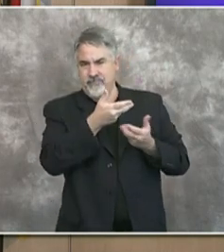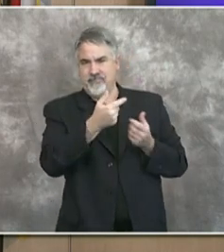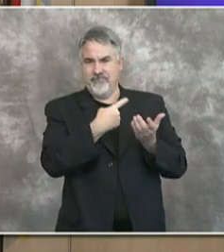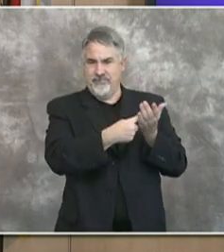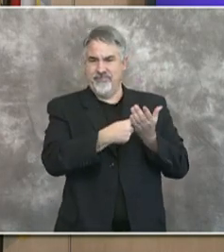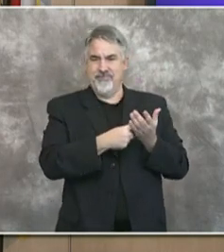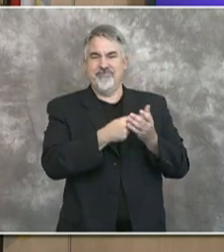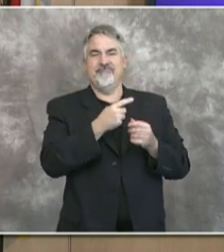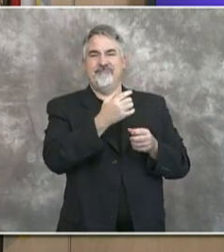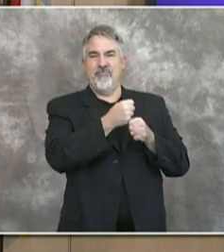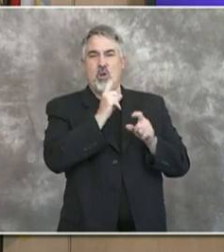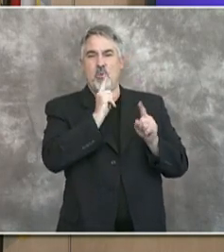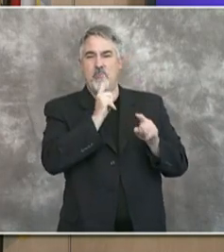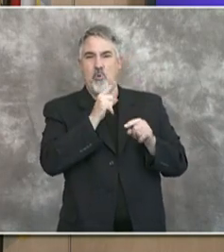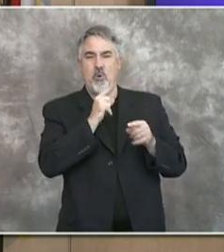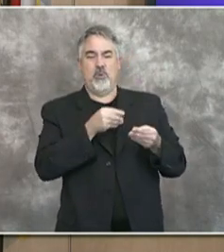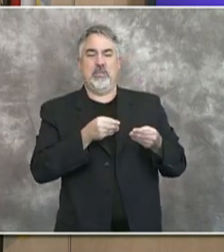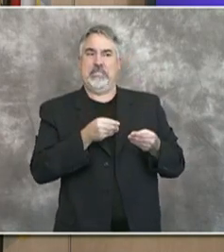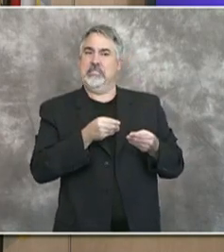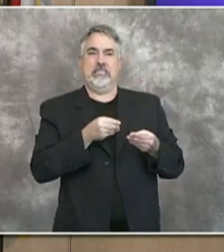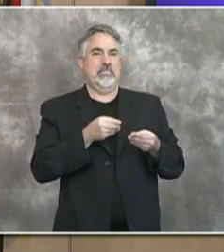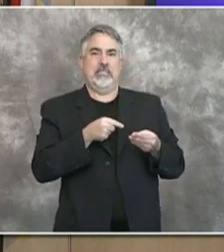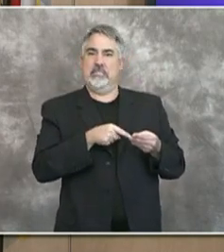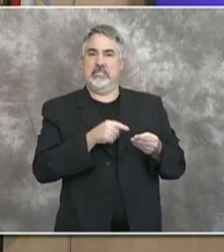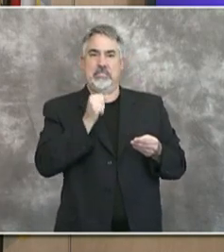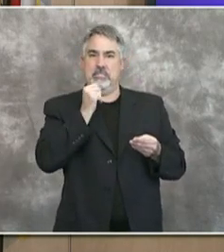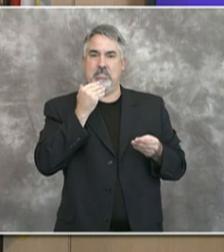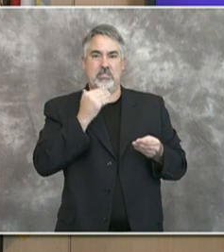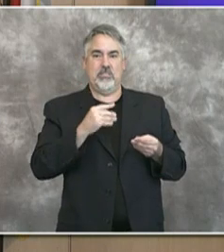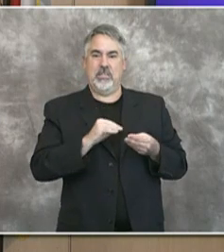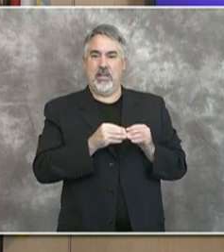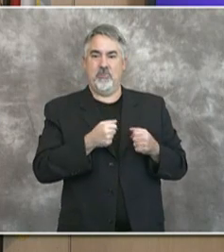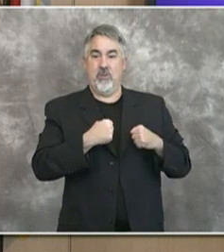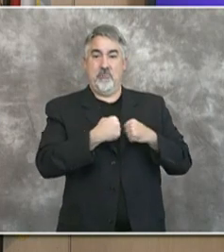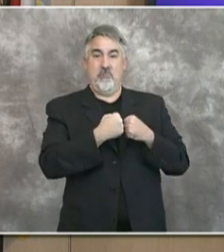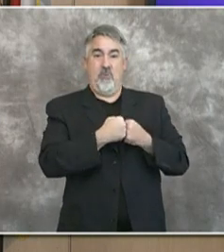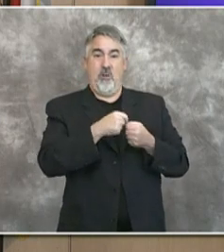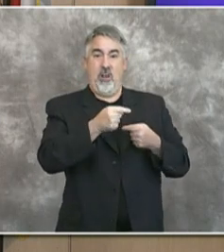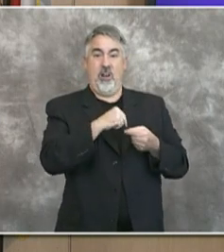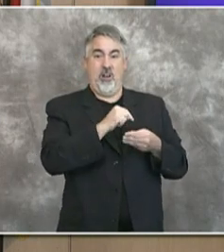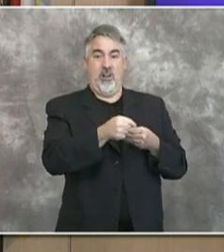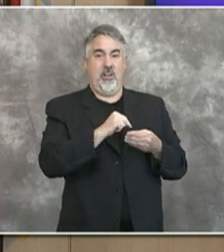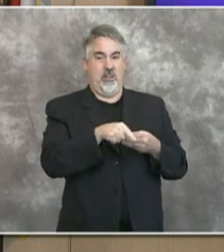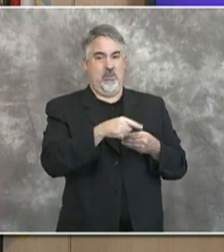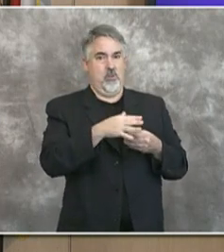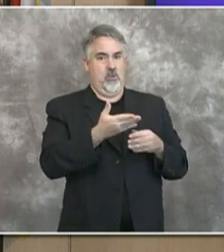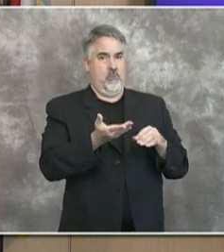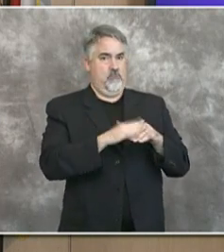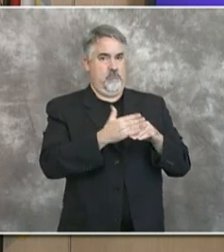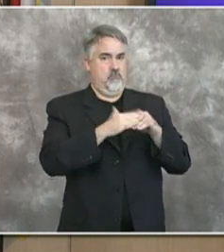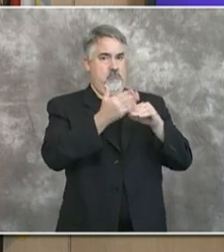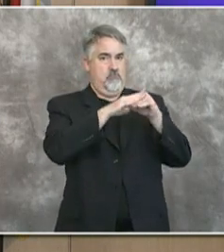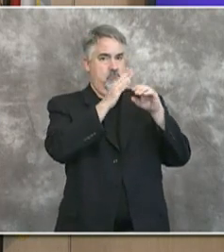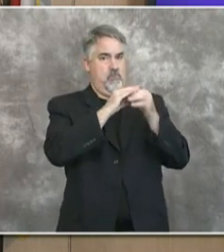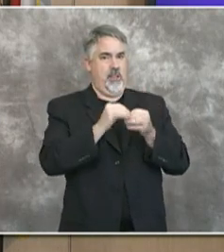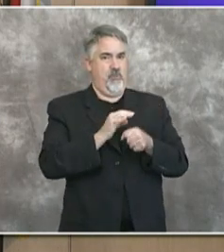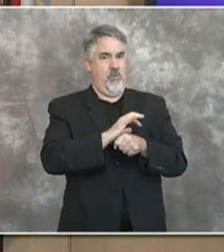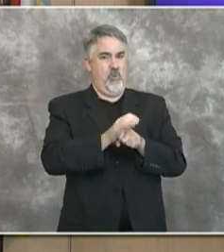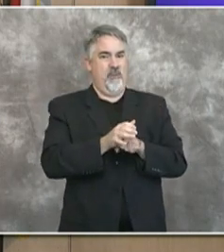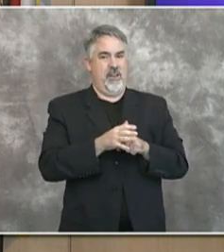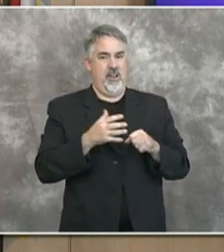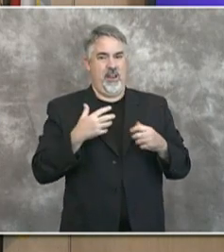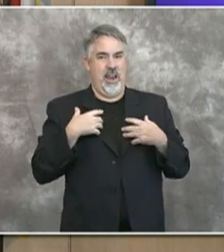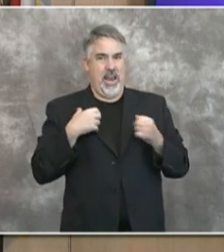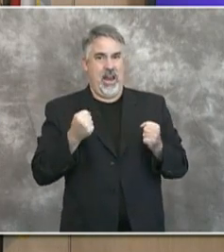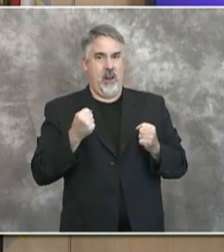the spread of coronavirus south of the border and the impact it is having on their healthcare system. But of course, it impacts our entire